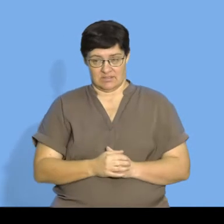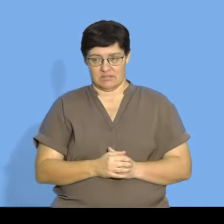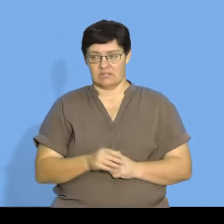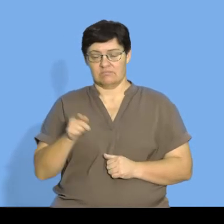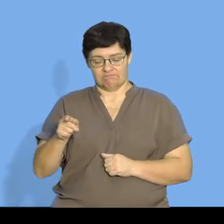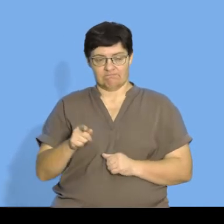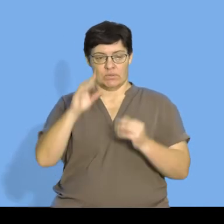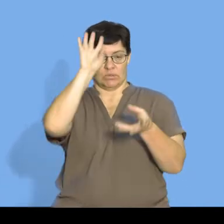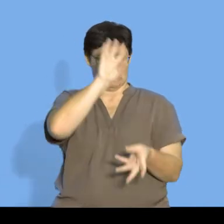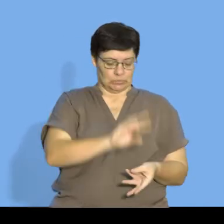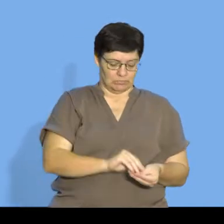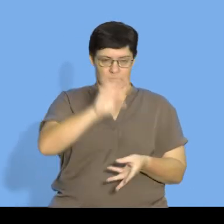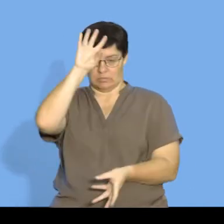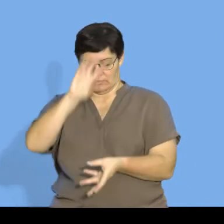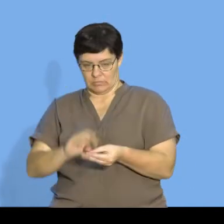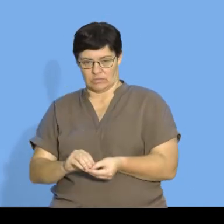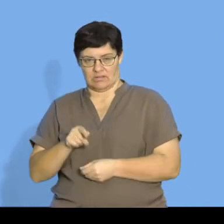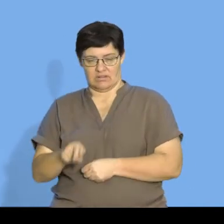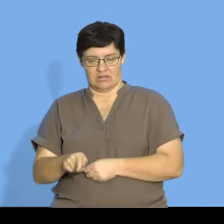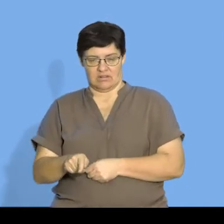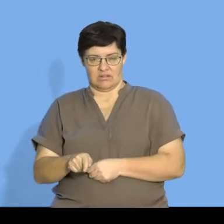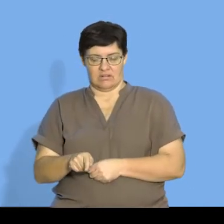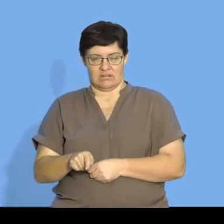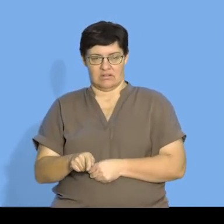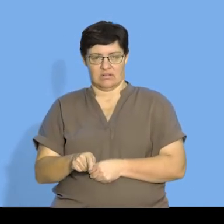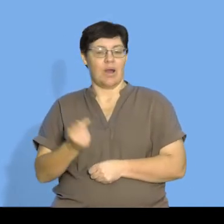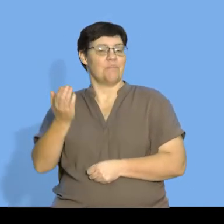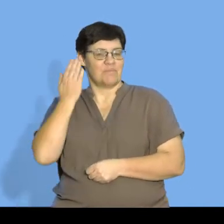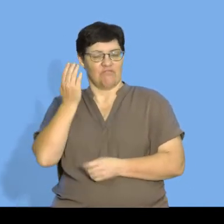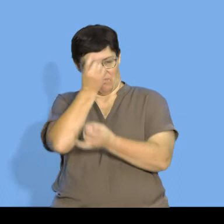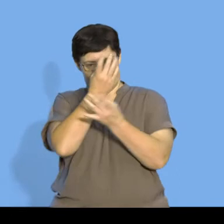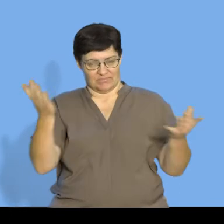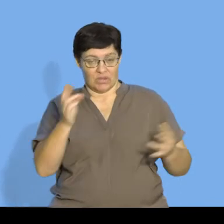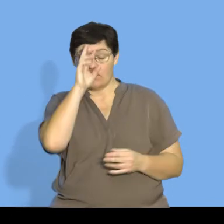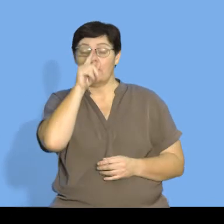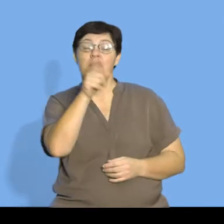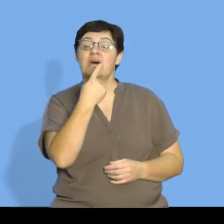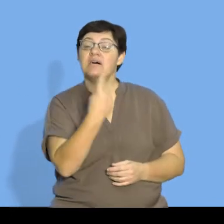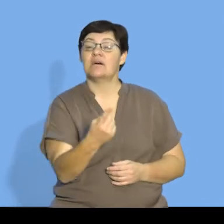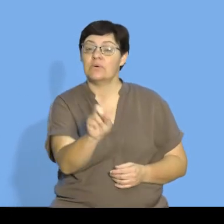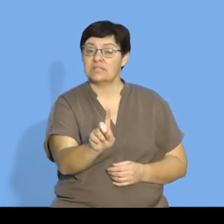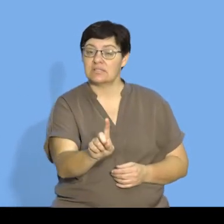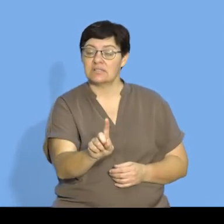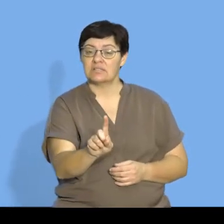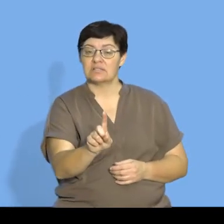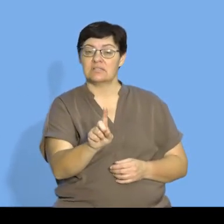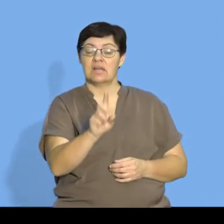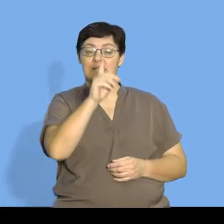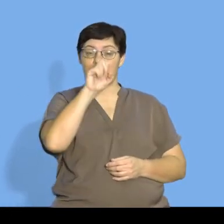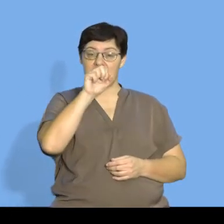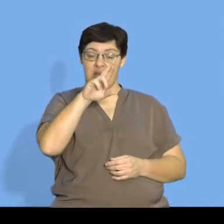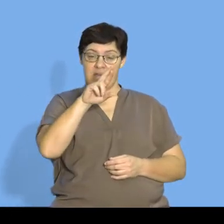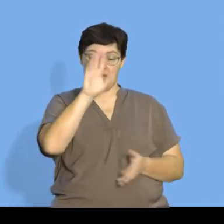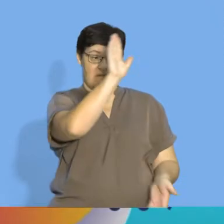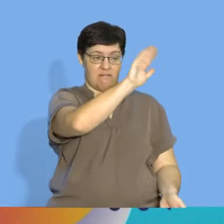therefore these are the totals that I alluded to earlier on. Remember I said that the debtors